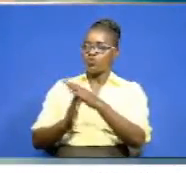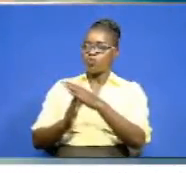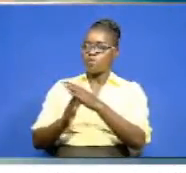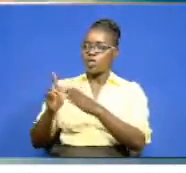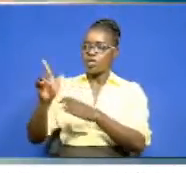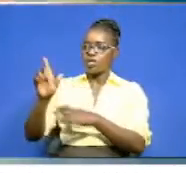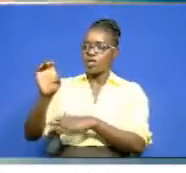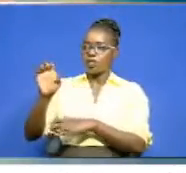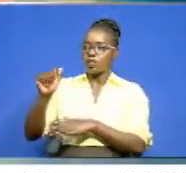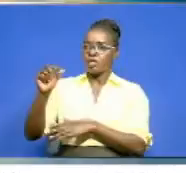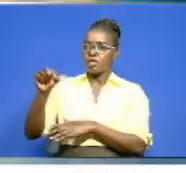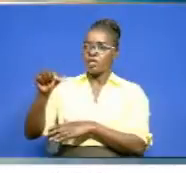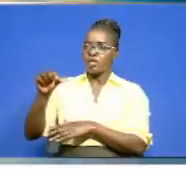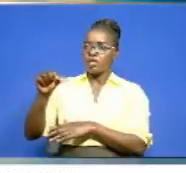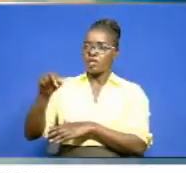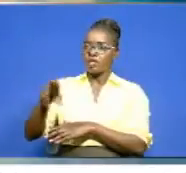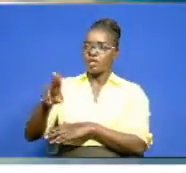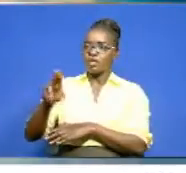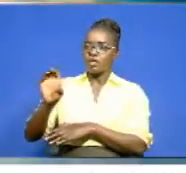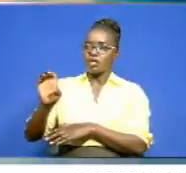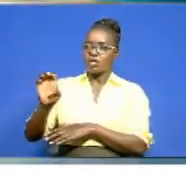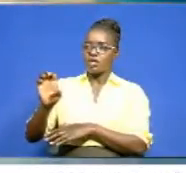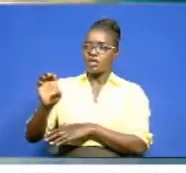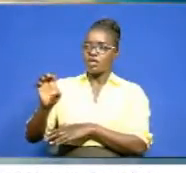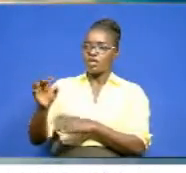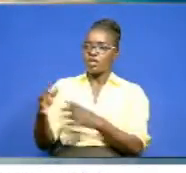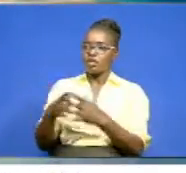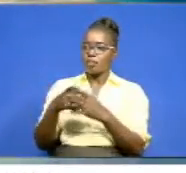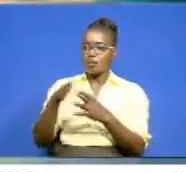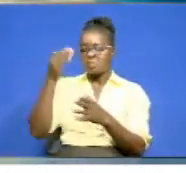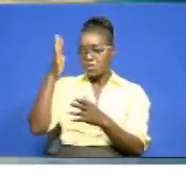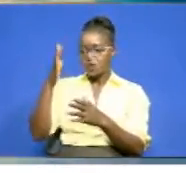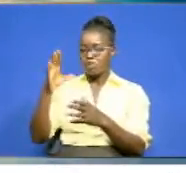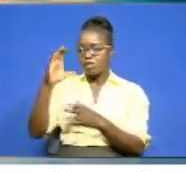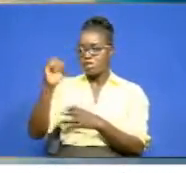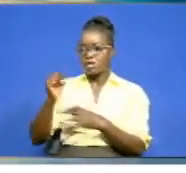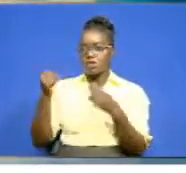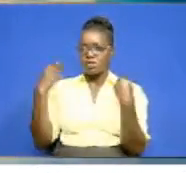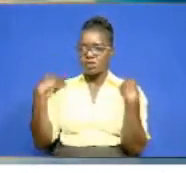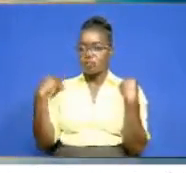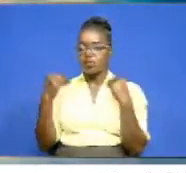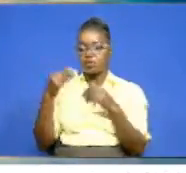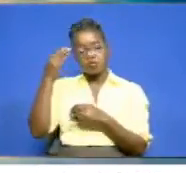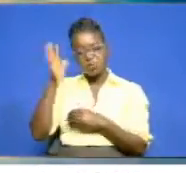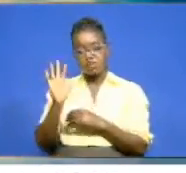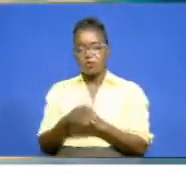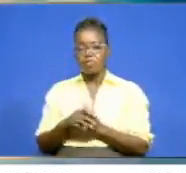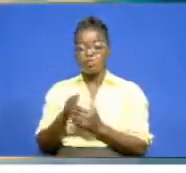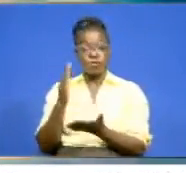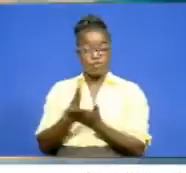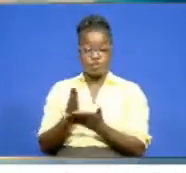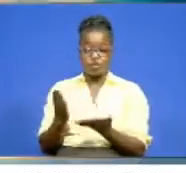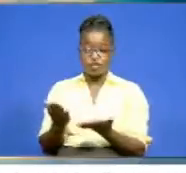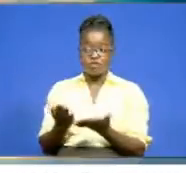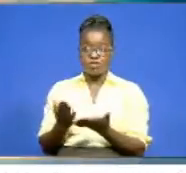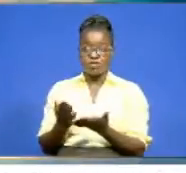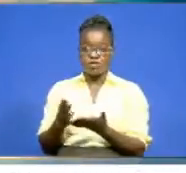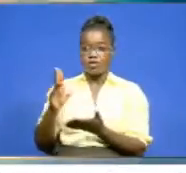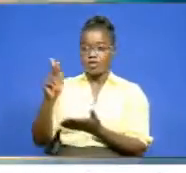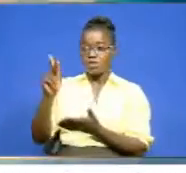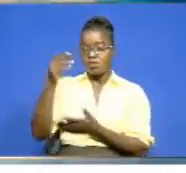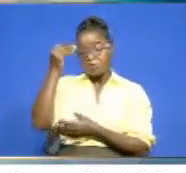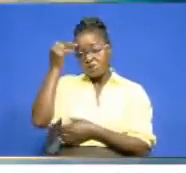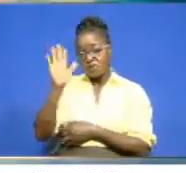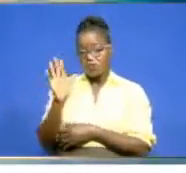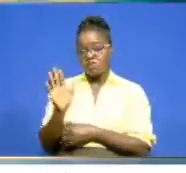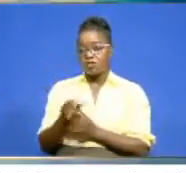We don't have, in the US, we don't know the cabinet secretary for sports, mm-hmm. right? In the UK, we don't know the